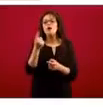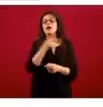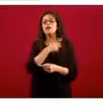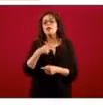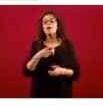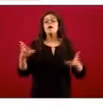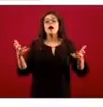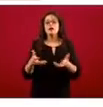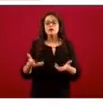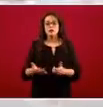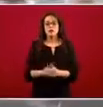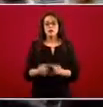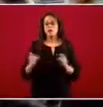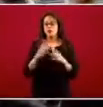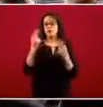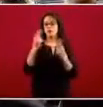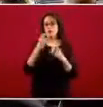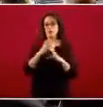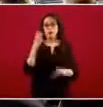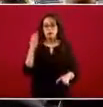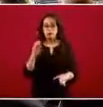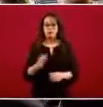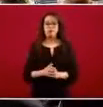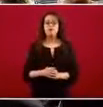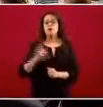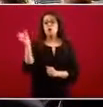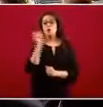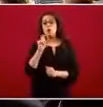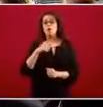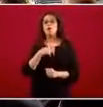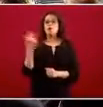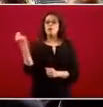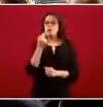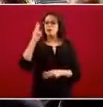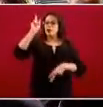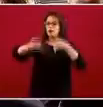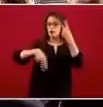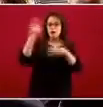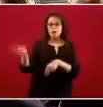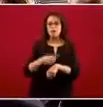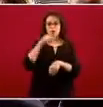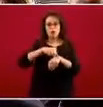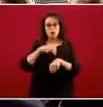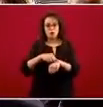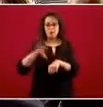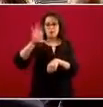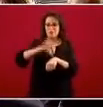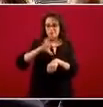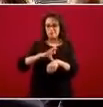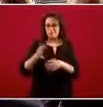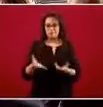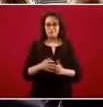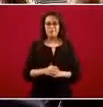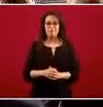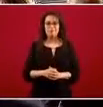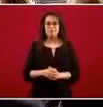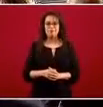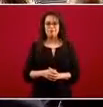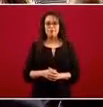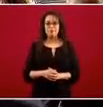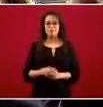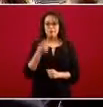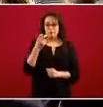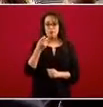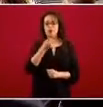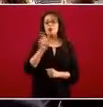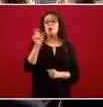it. Yeah. When calling this line, they will tell you when you should go in